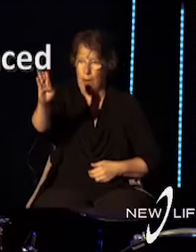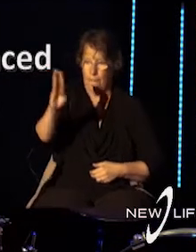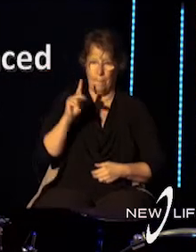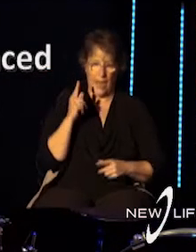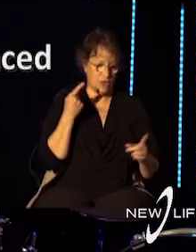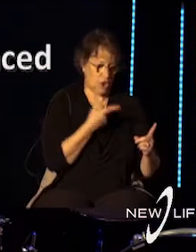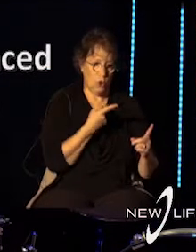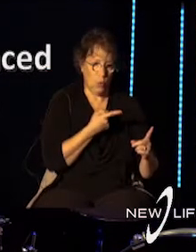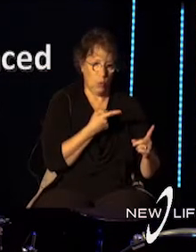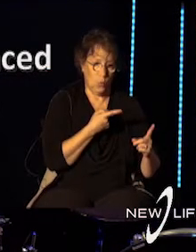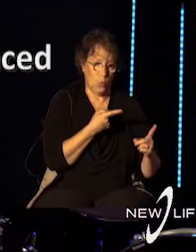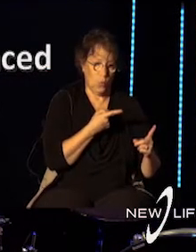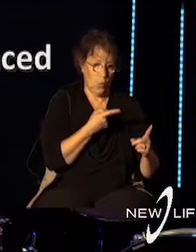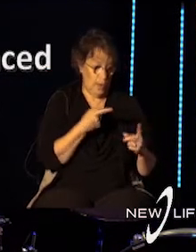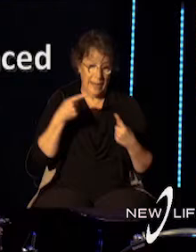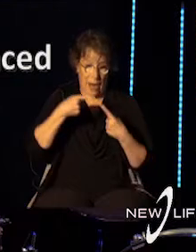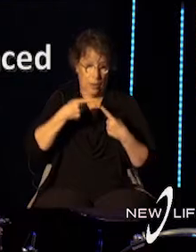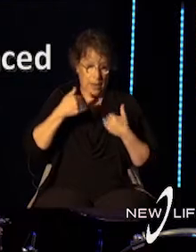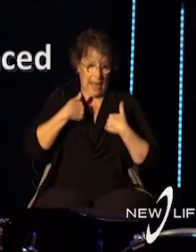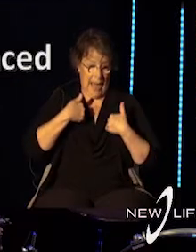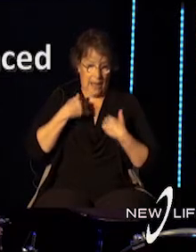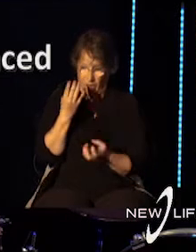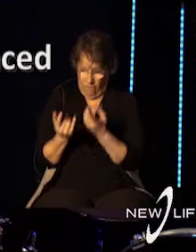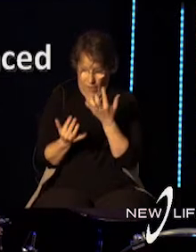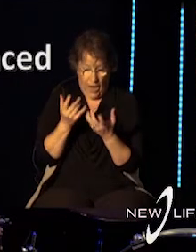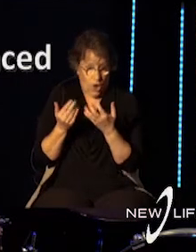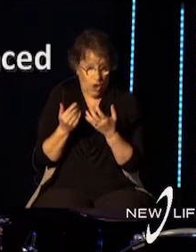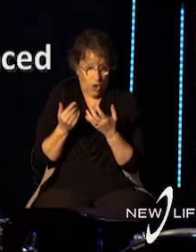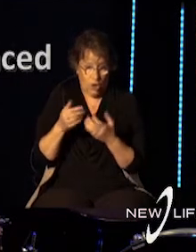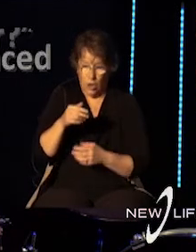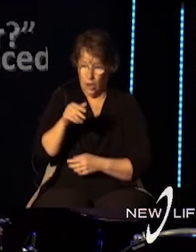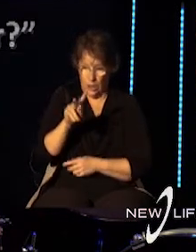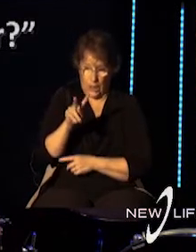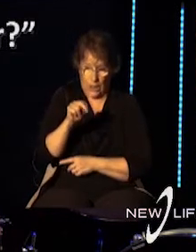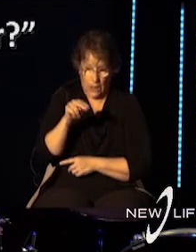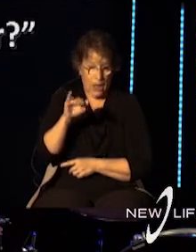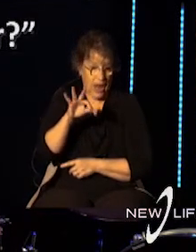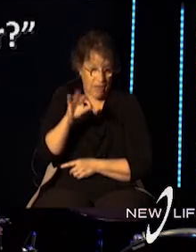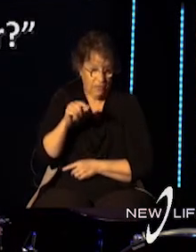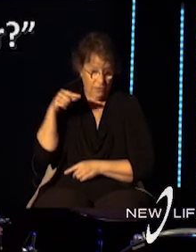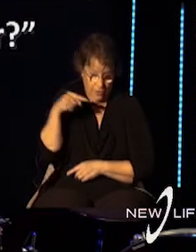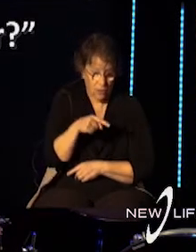fire and the knife. As the two of them went together, Isaac